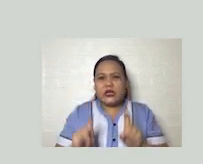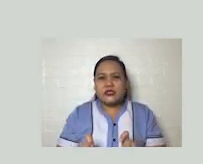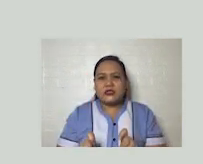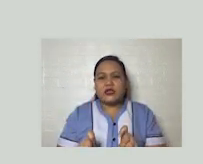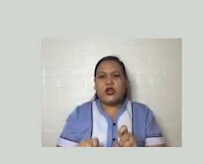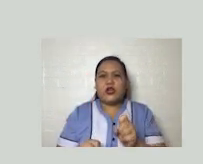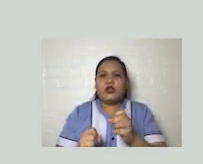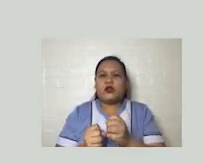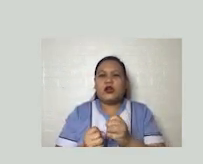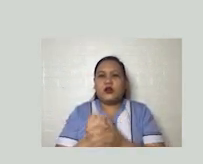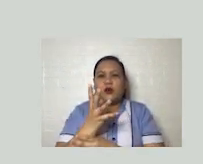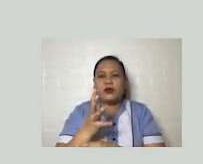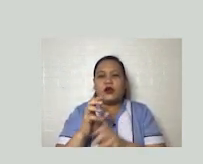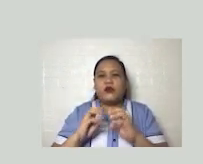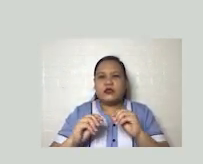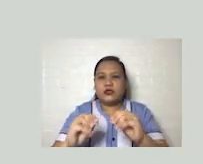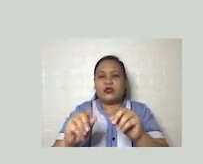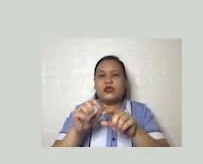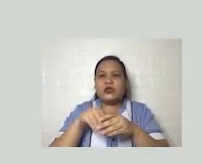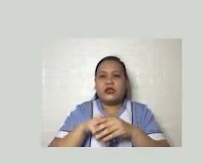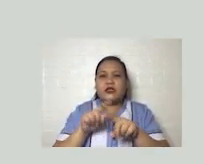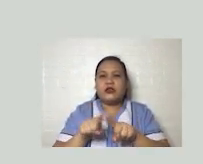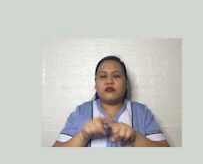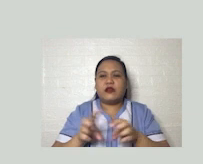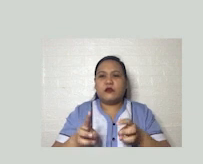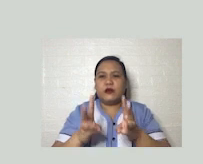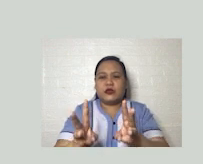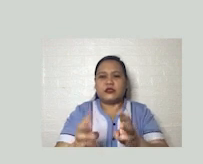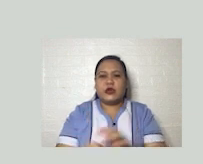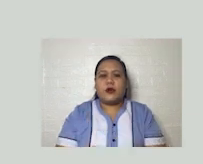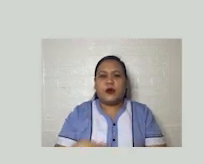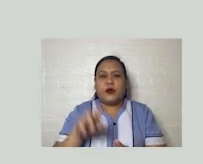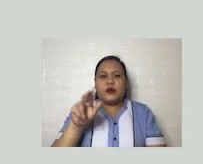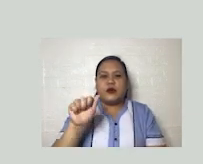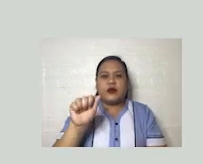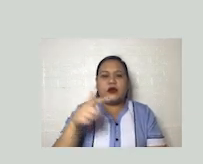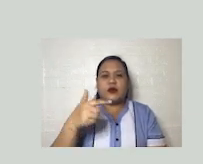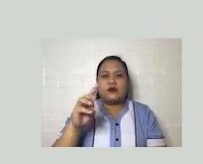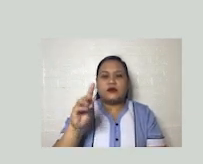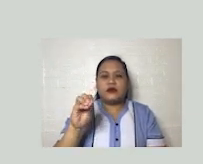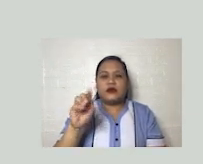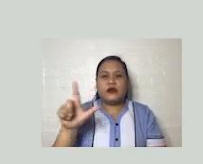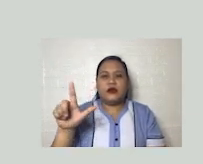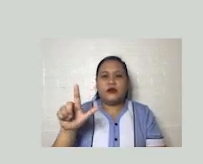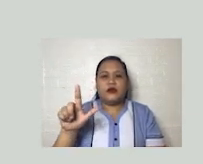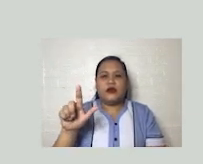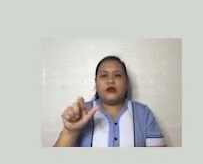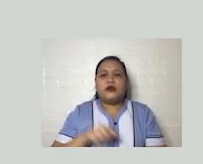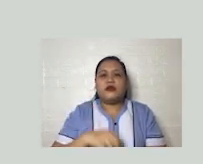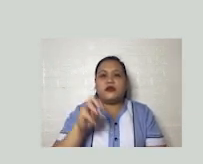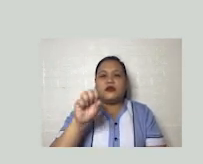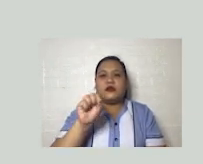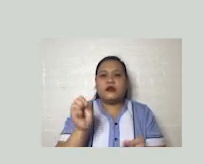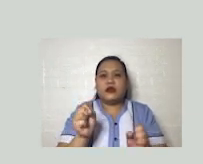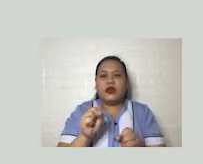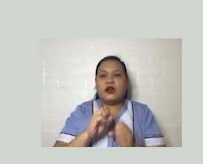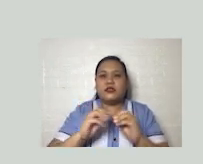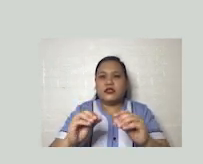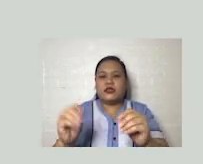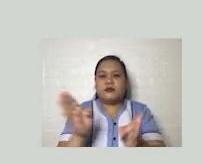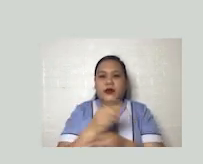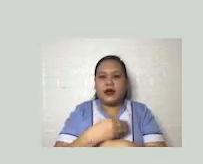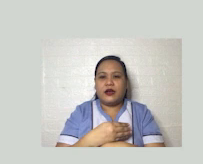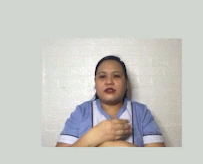We can test the germination of the seeds in different ways, such as ragdoll method, seed